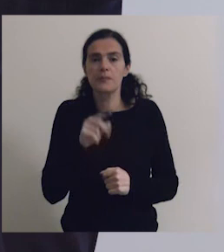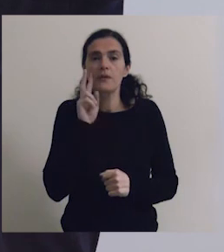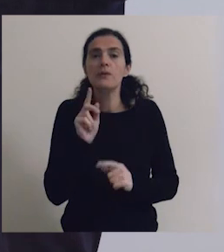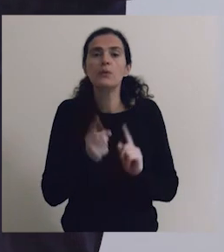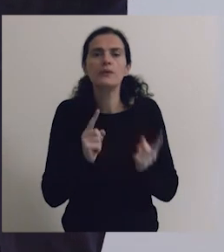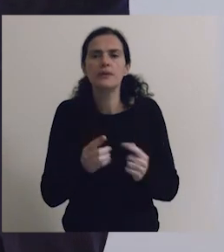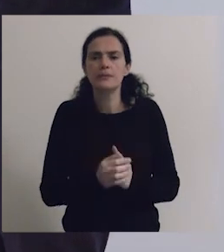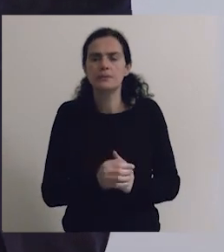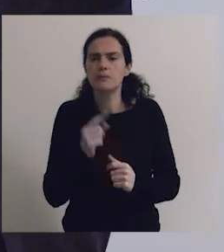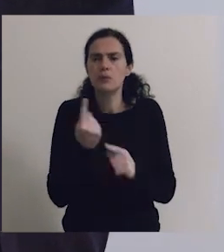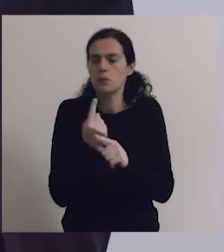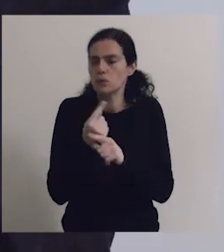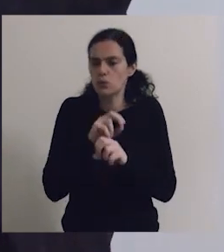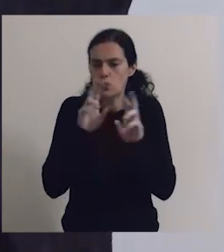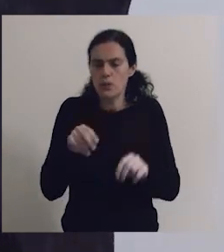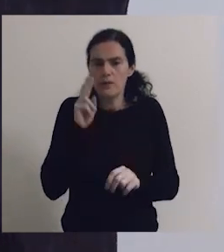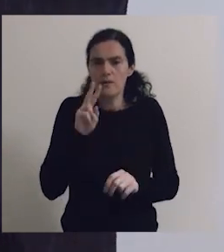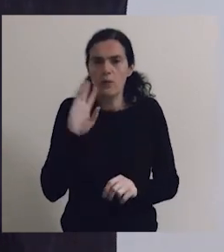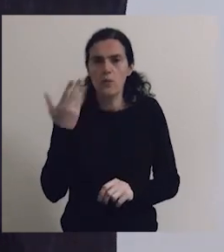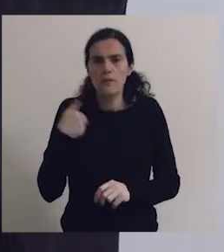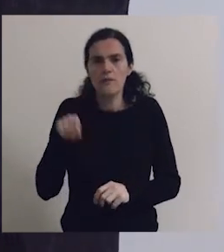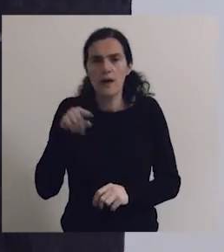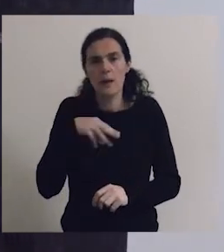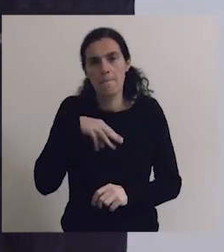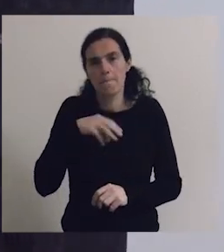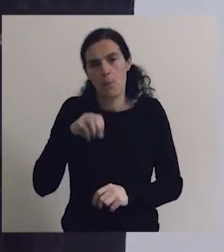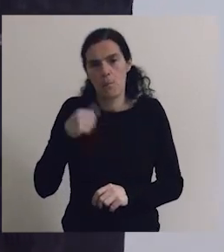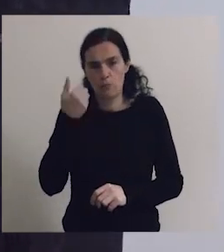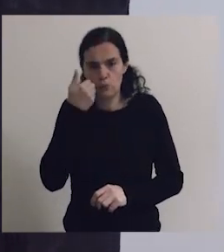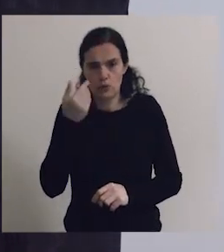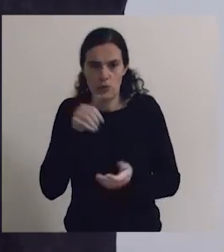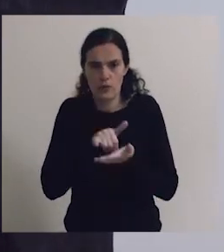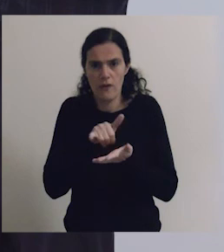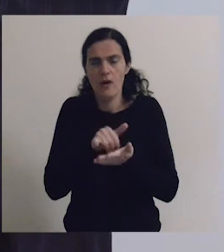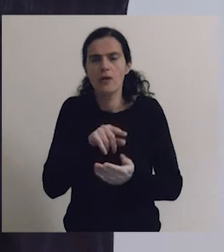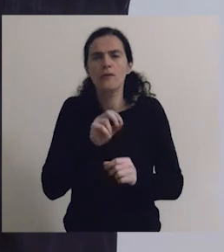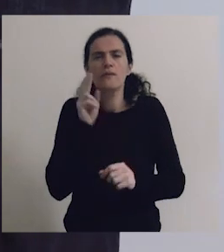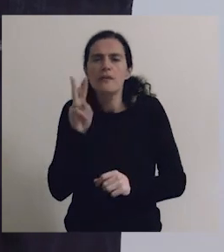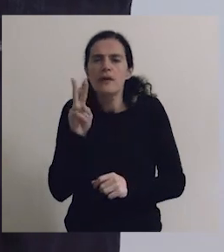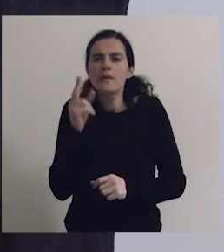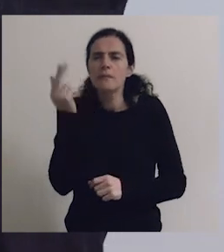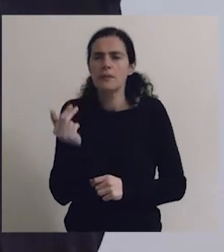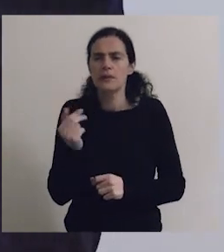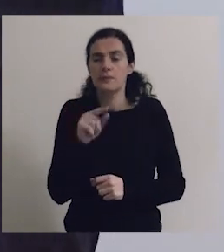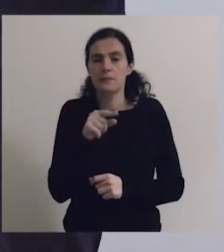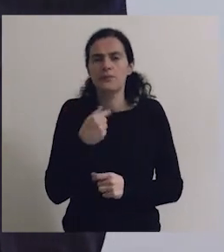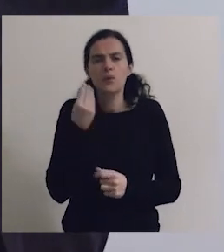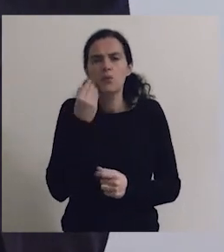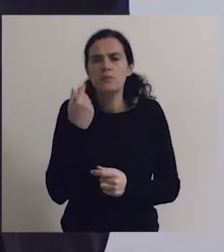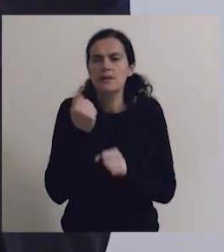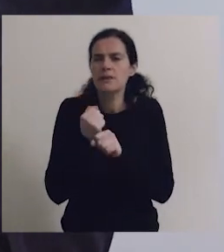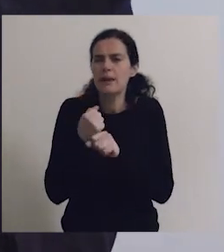see here is what you never see when you go to MoMA and look at the painting. And for me, it's